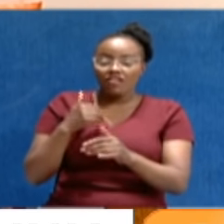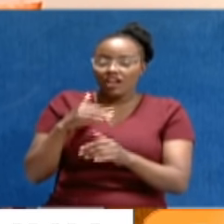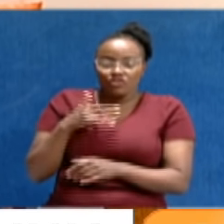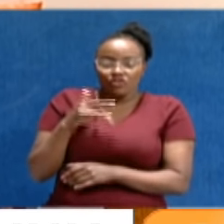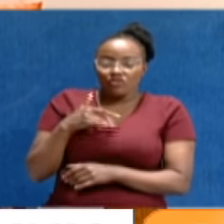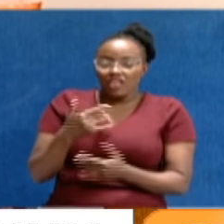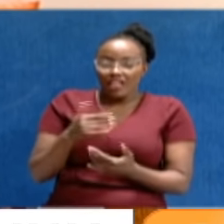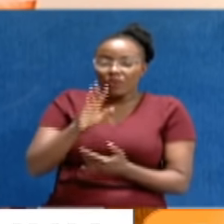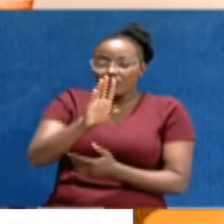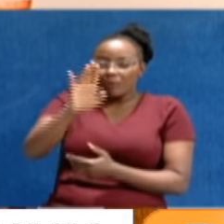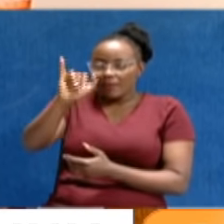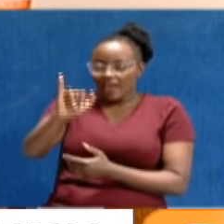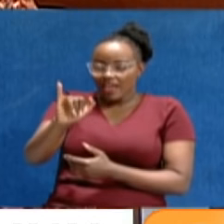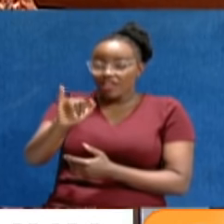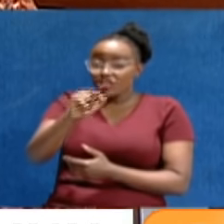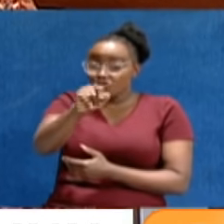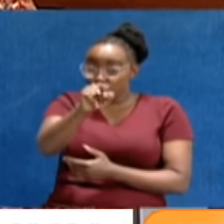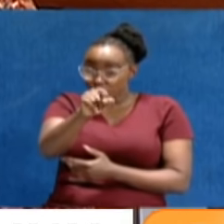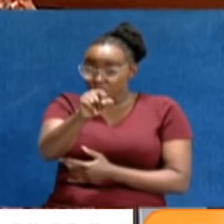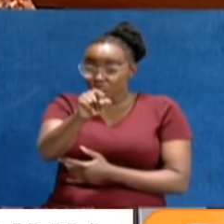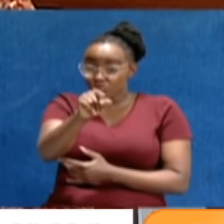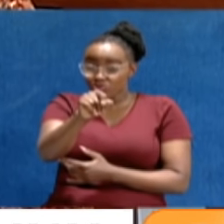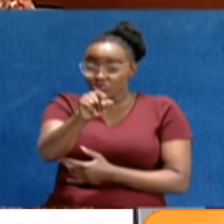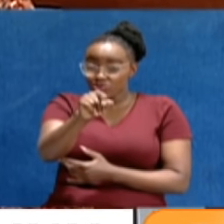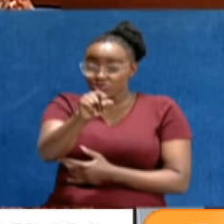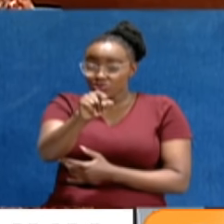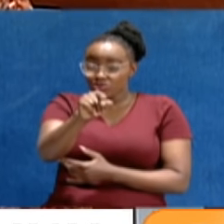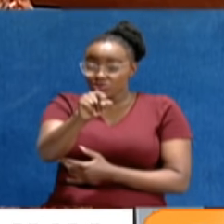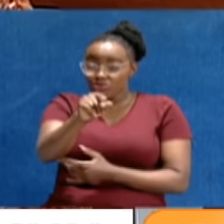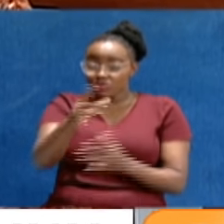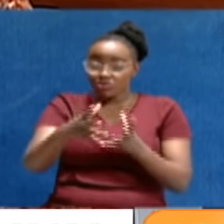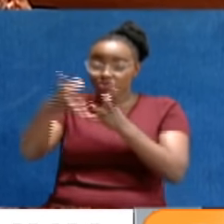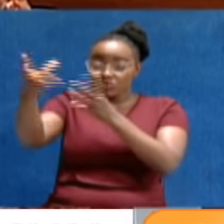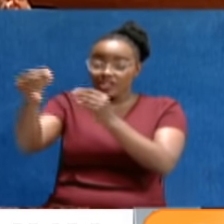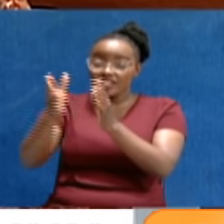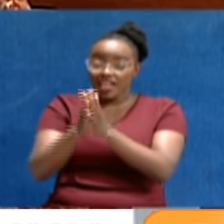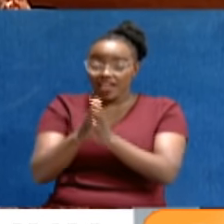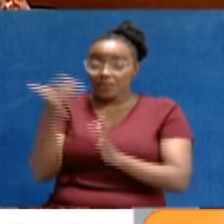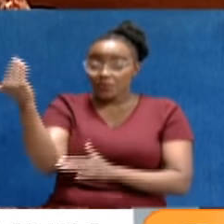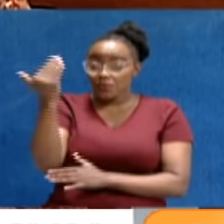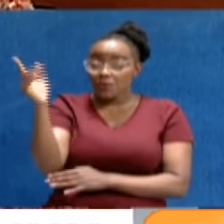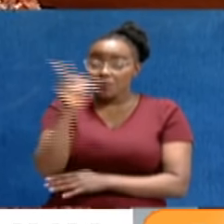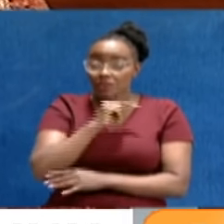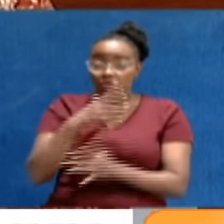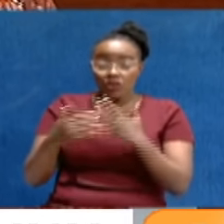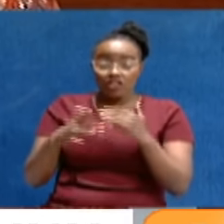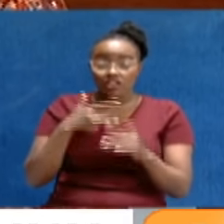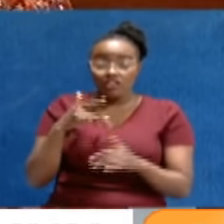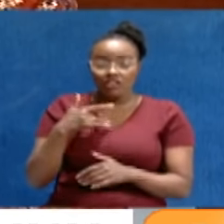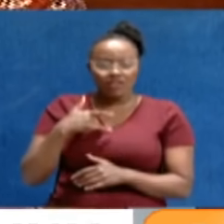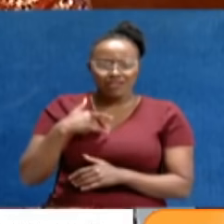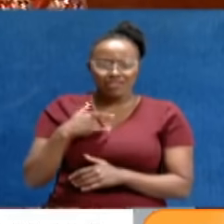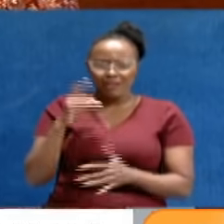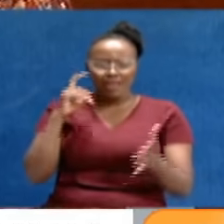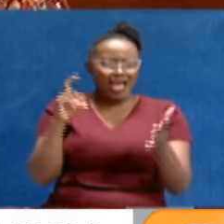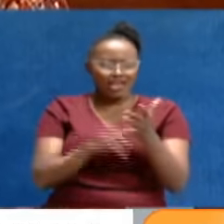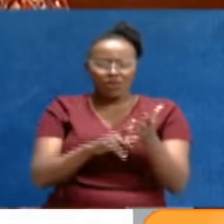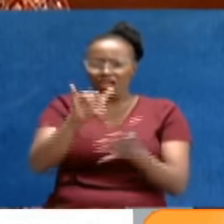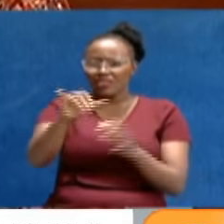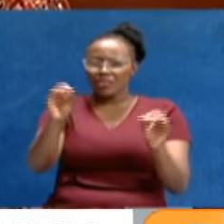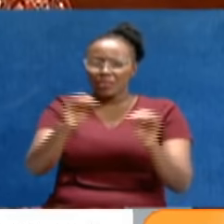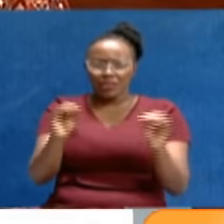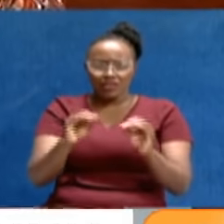reservation on BBI. Did you go and make any presentation on what you're feeling for? I did not recognize. Did you